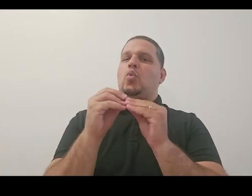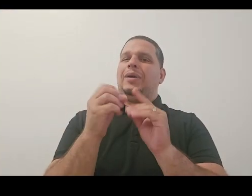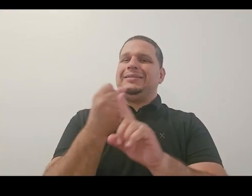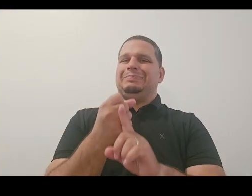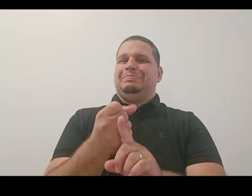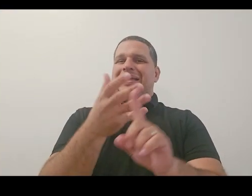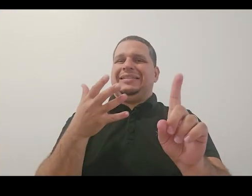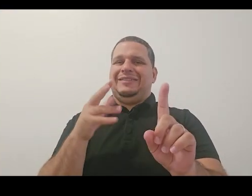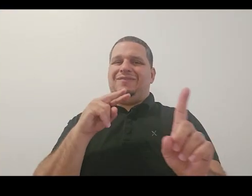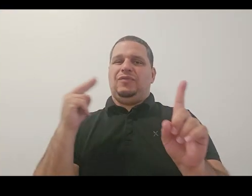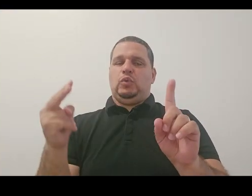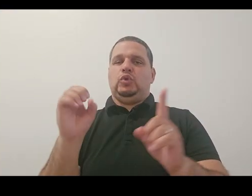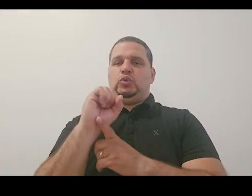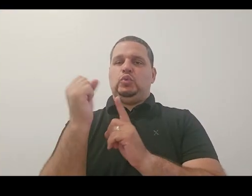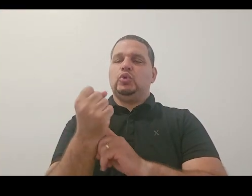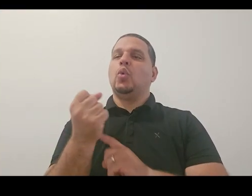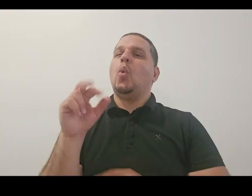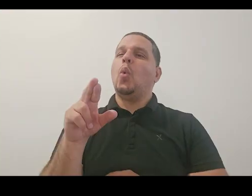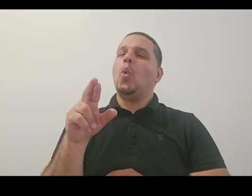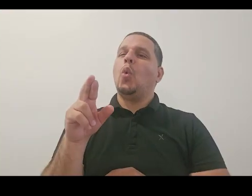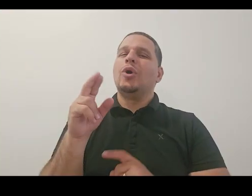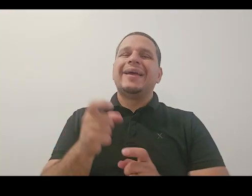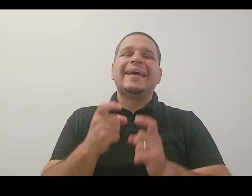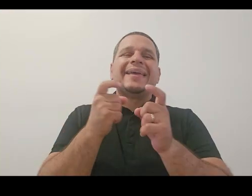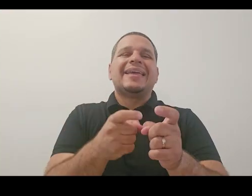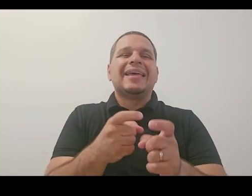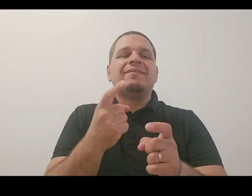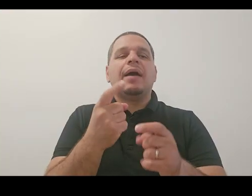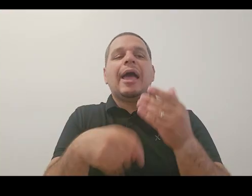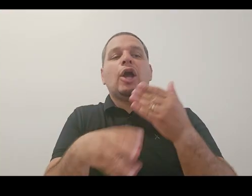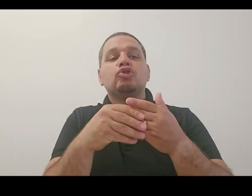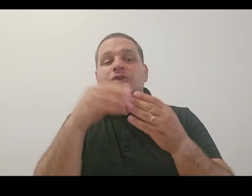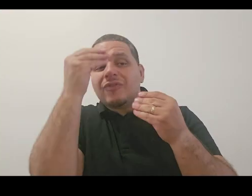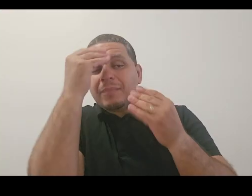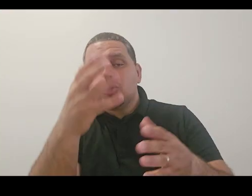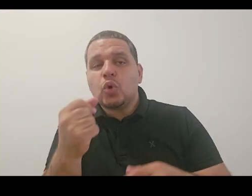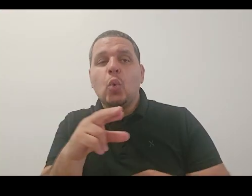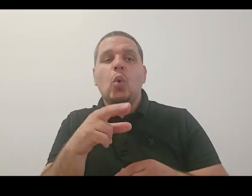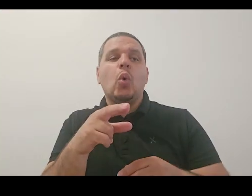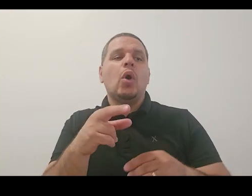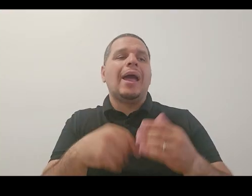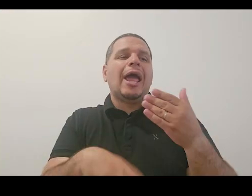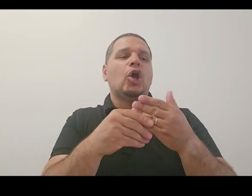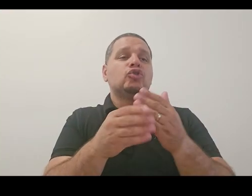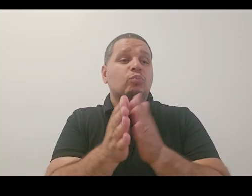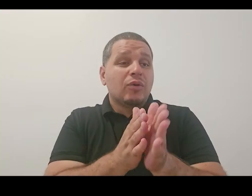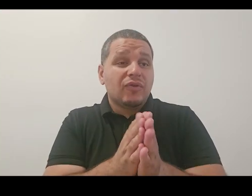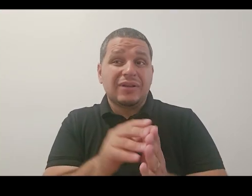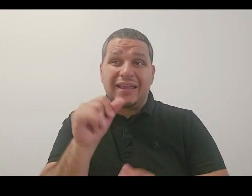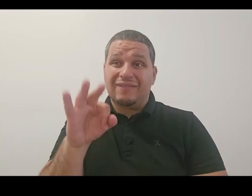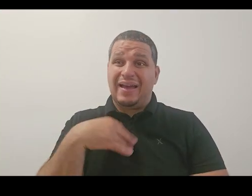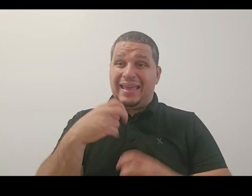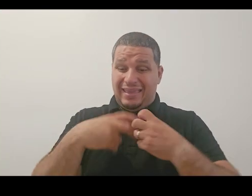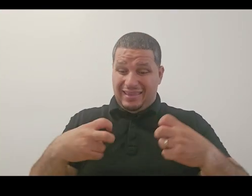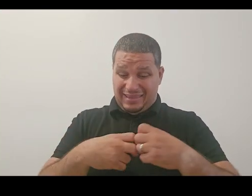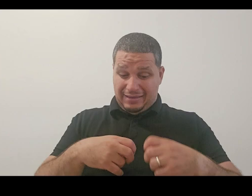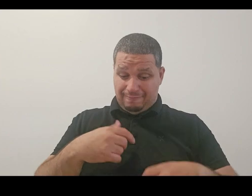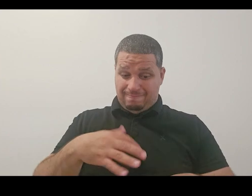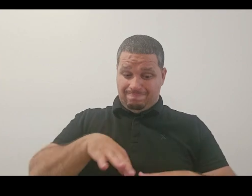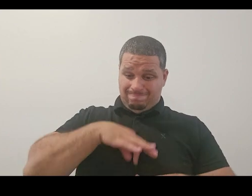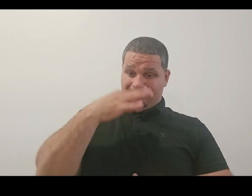of a situation and giving somebody a little bit of extra information or a little bit of extra motivation, if I can find it in myself to do it that